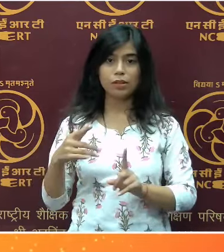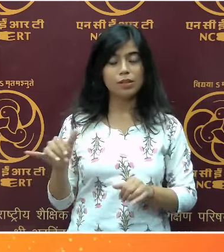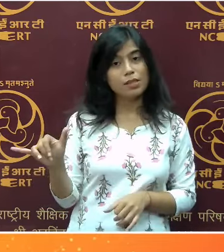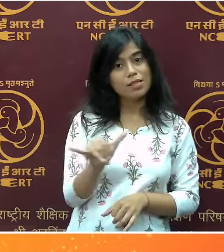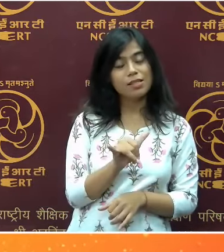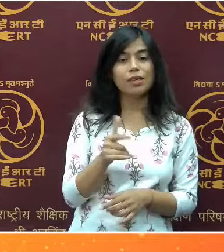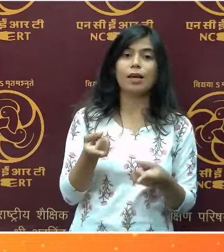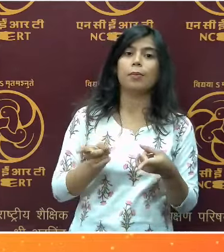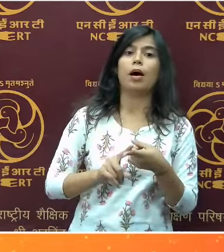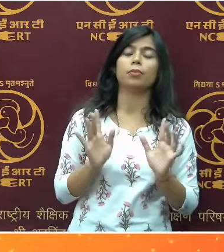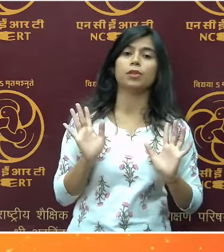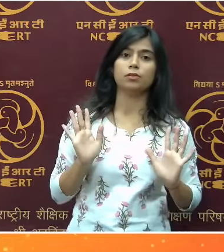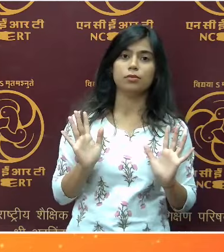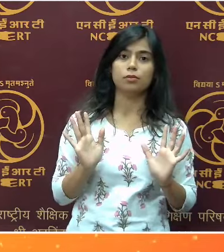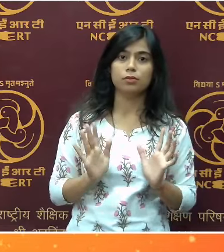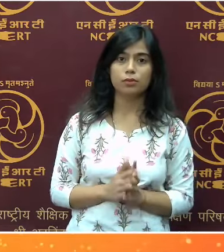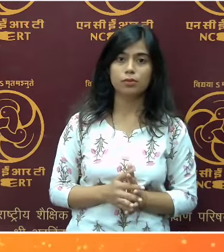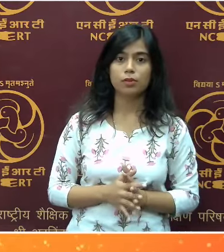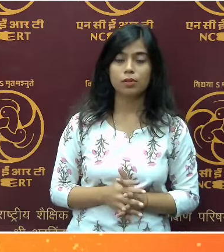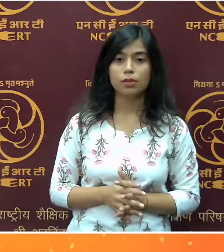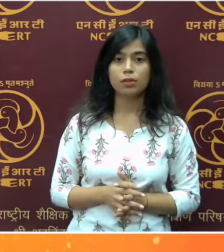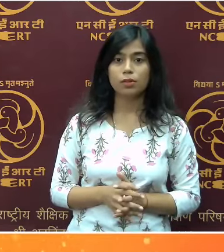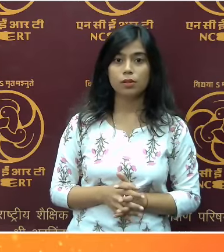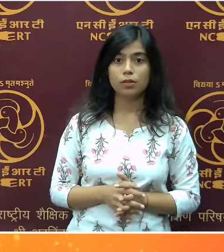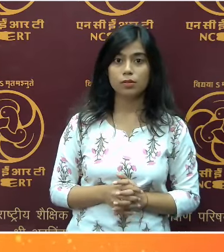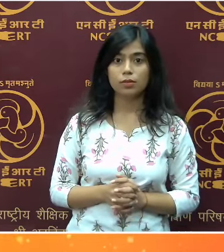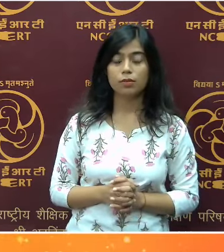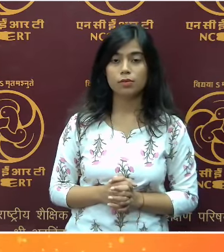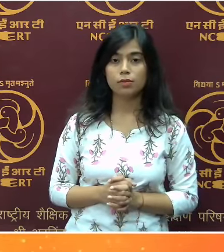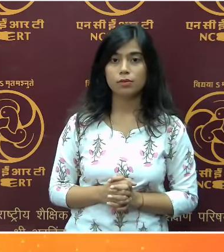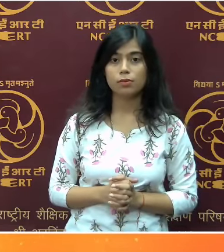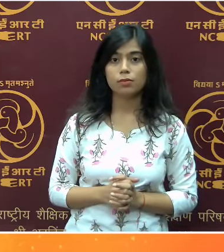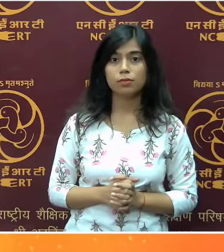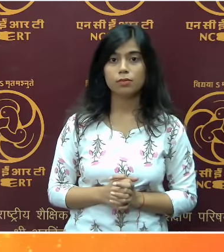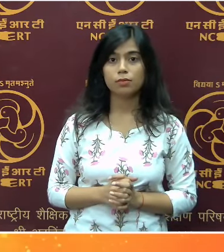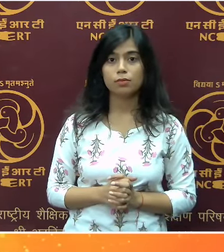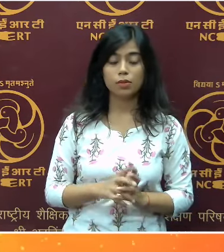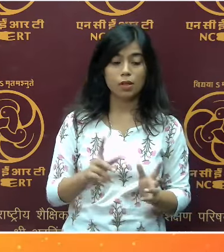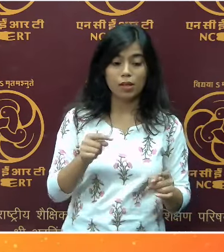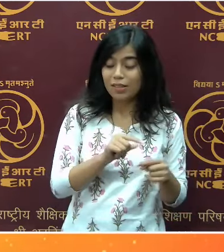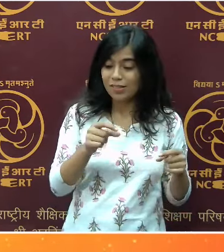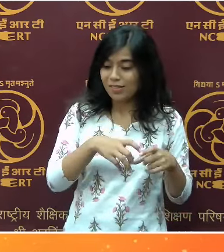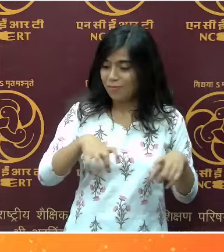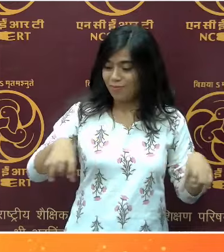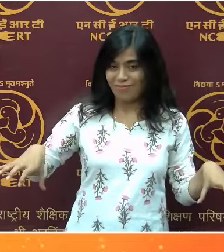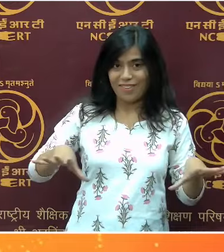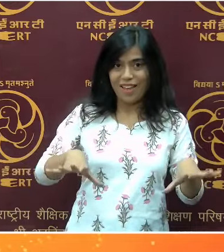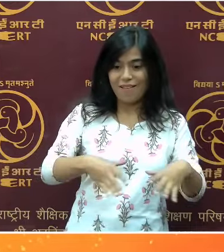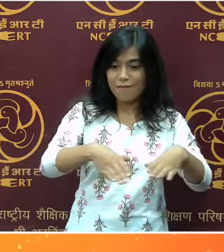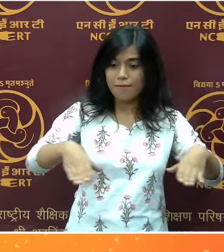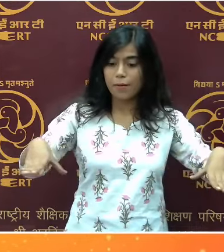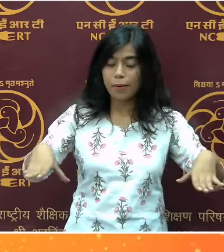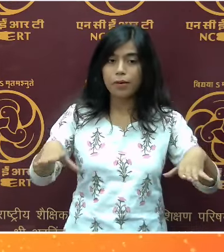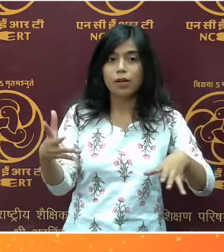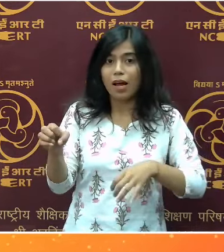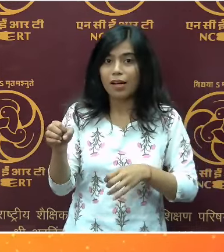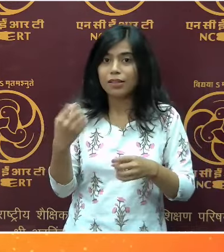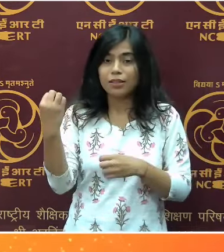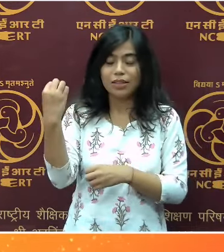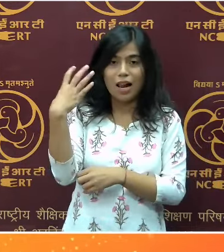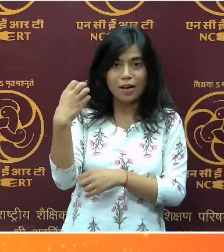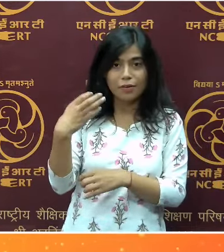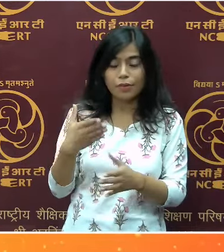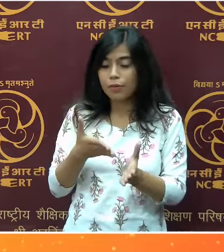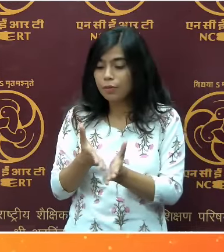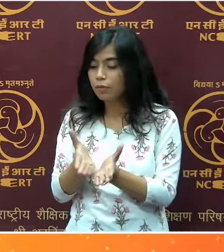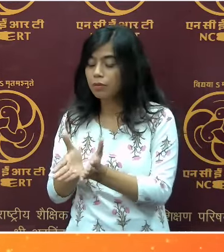happen. So whenever charges are there, there should be an electric field surrounded by the charges. In